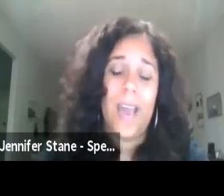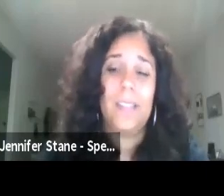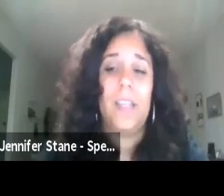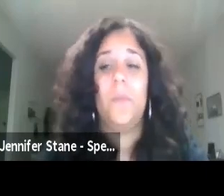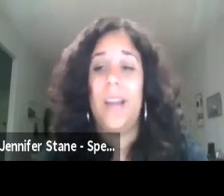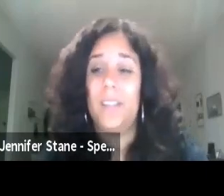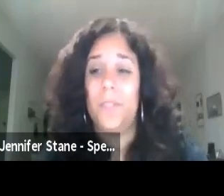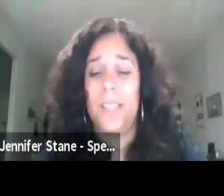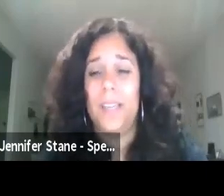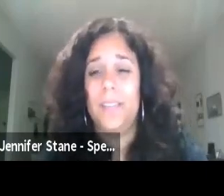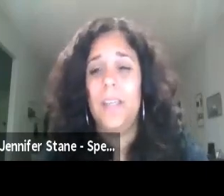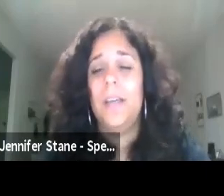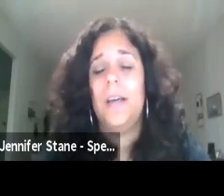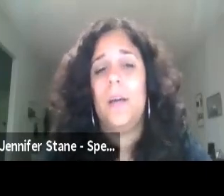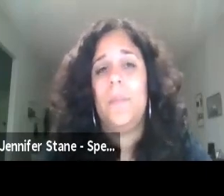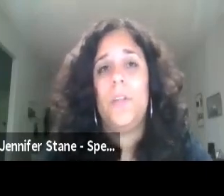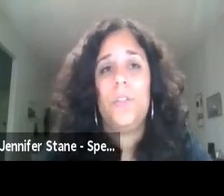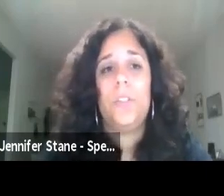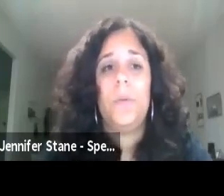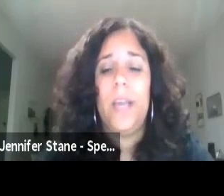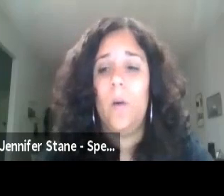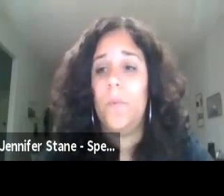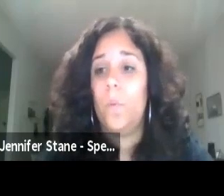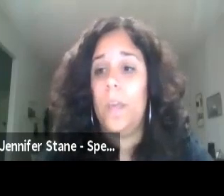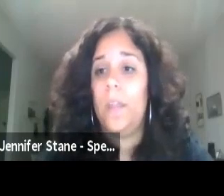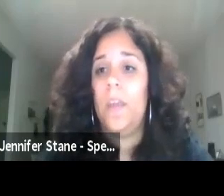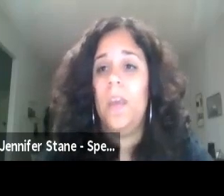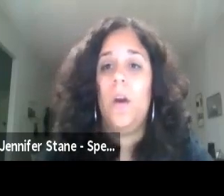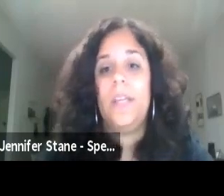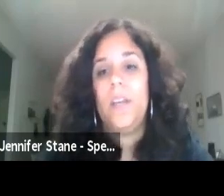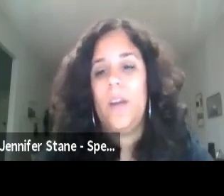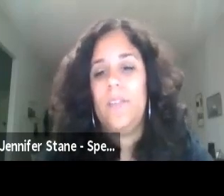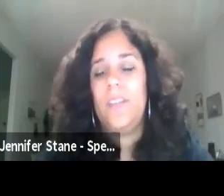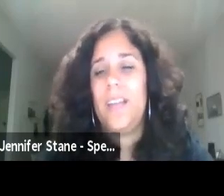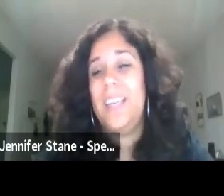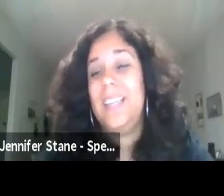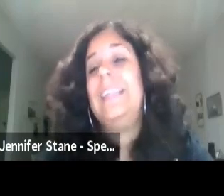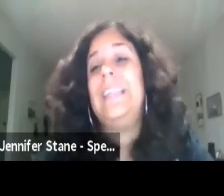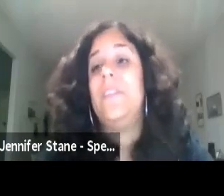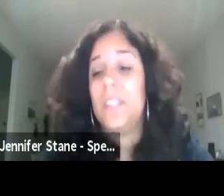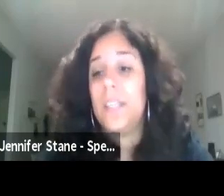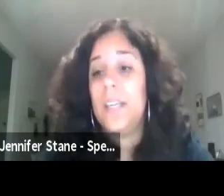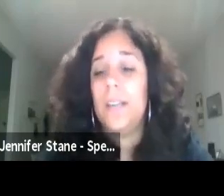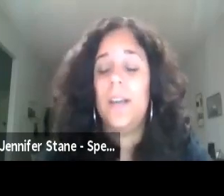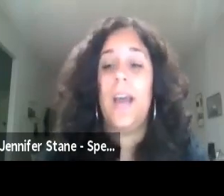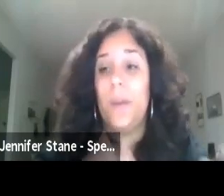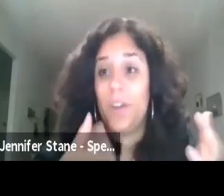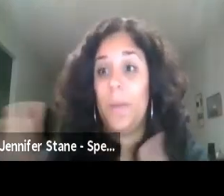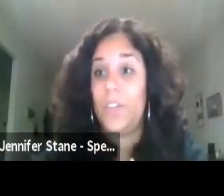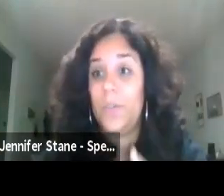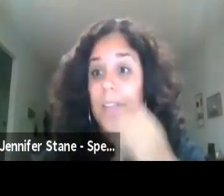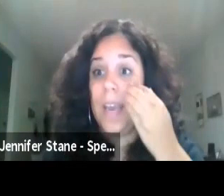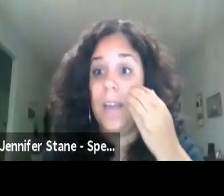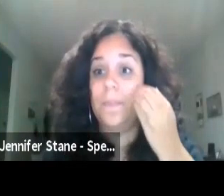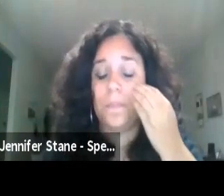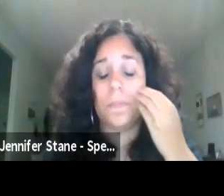can usually ask them or ask the front desk. They're usually pretty helpful with, I need to know I need to have this done. How do I go